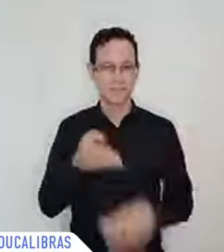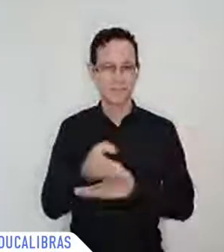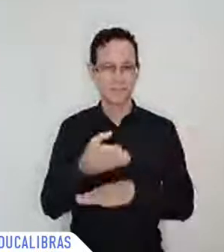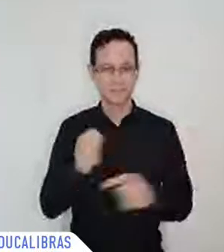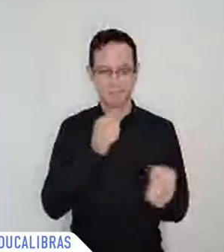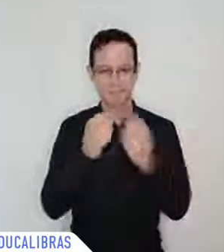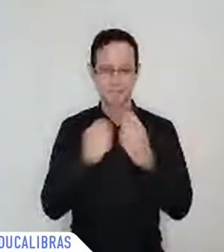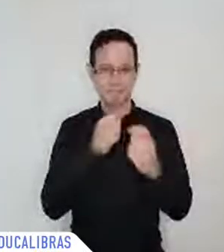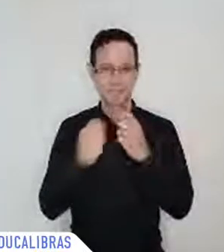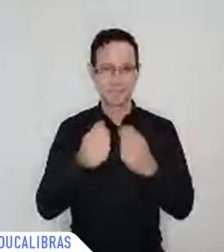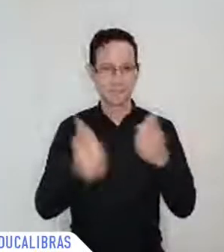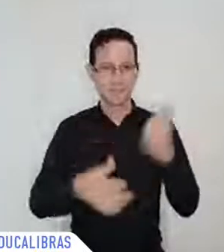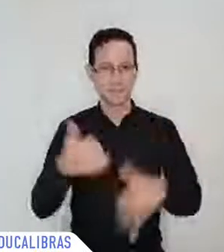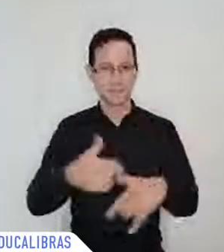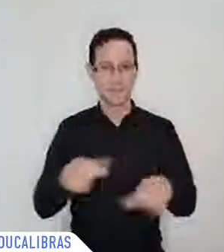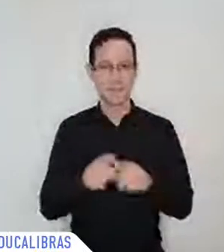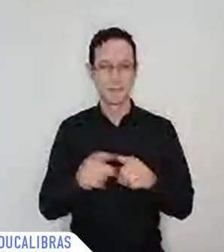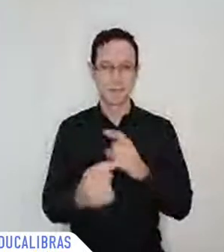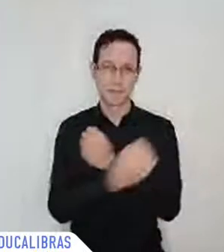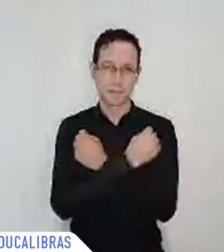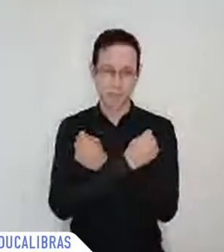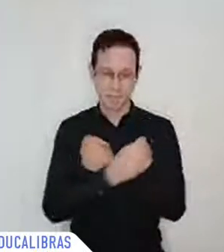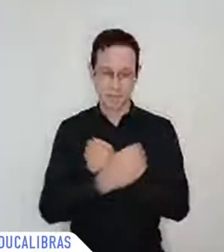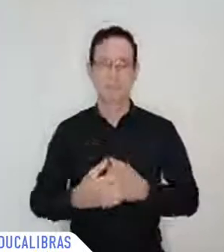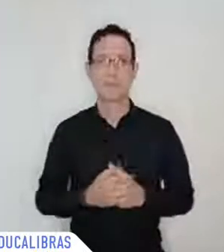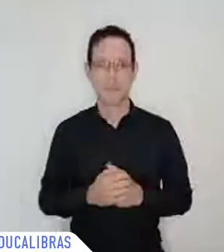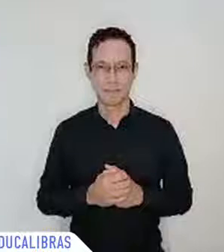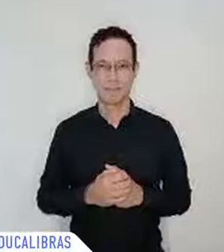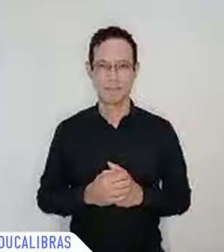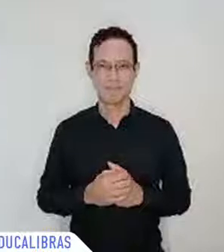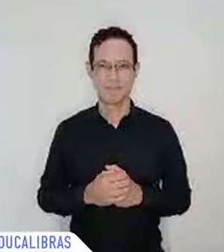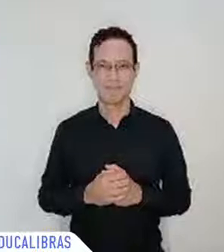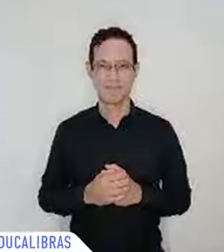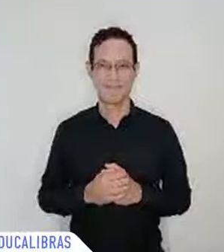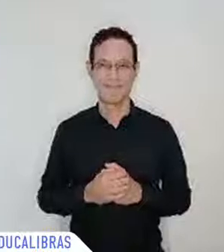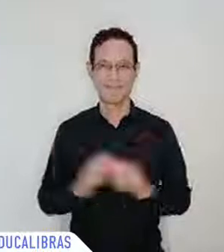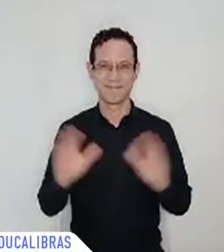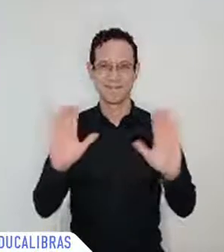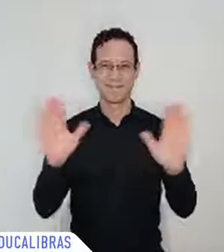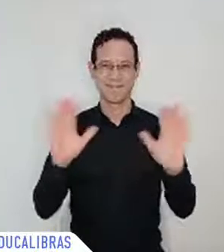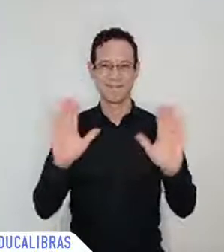I'd like to thank the organizers for the opportunity to moderate